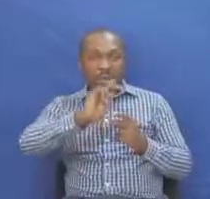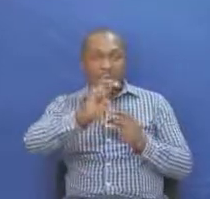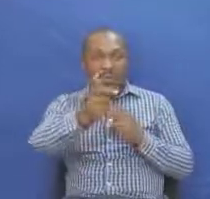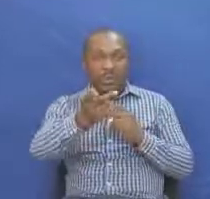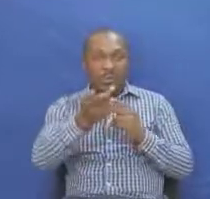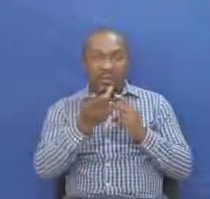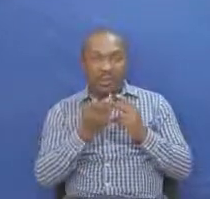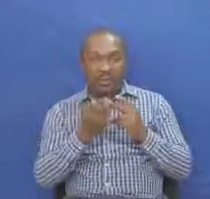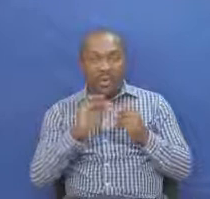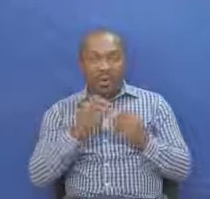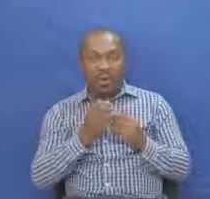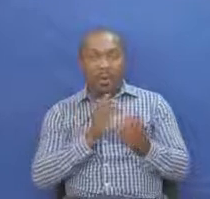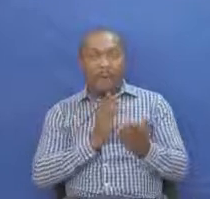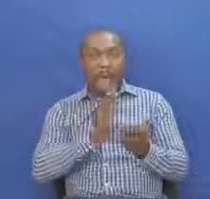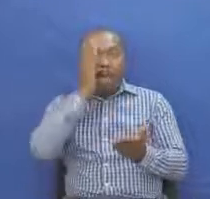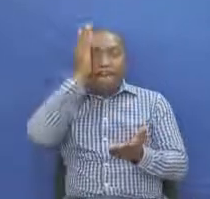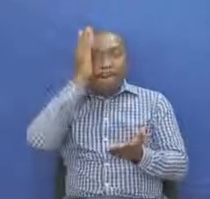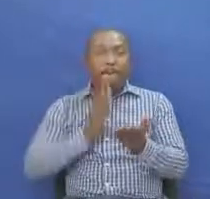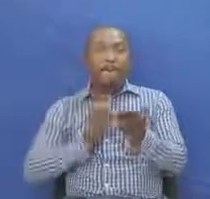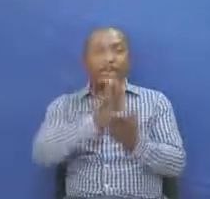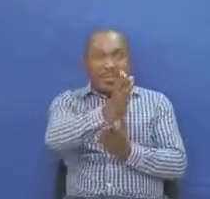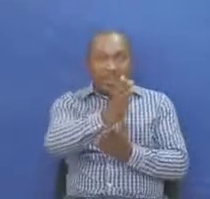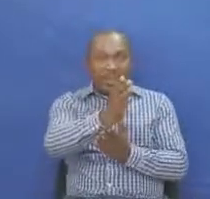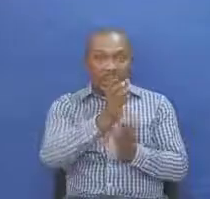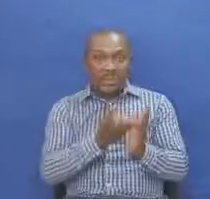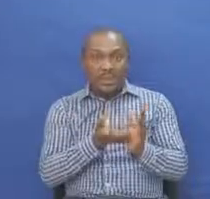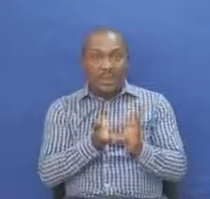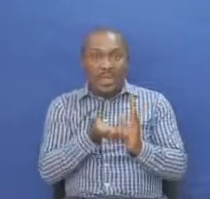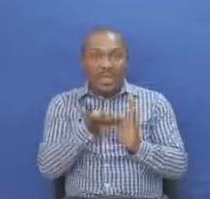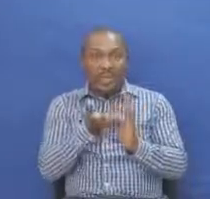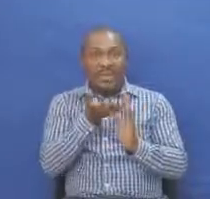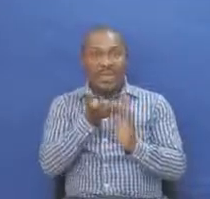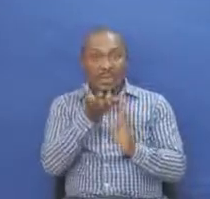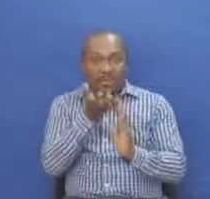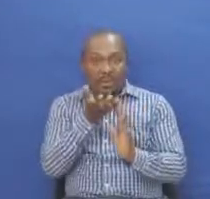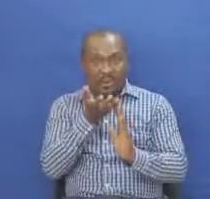permanent increase in size and mass of organism. Growth,